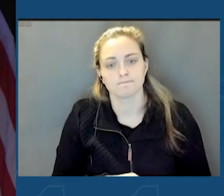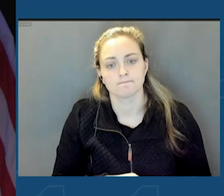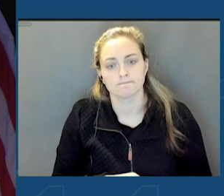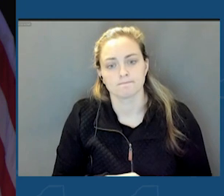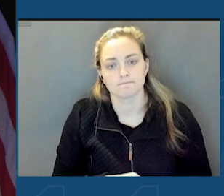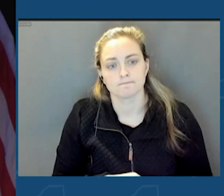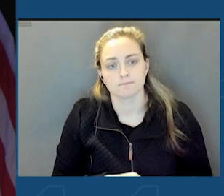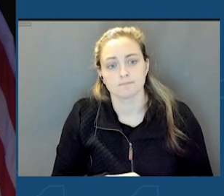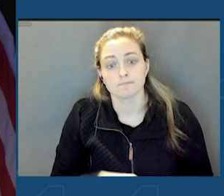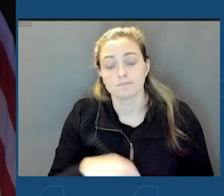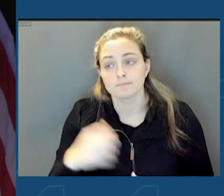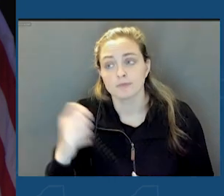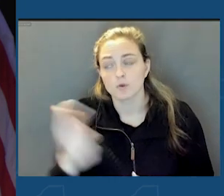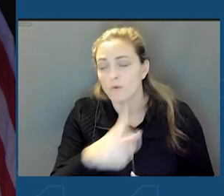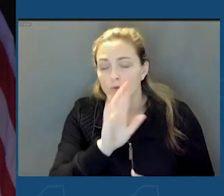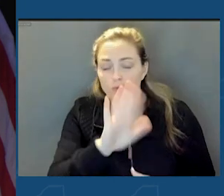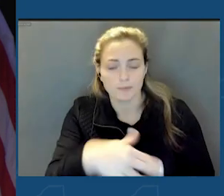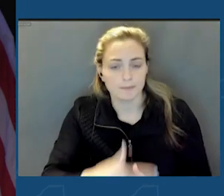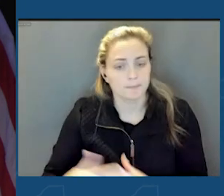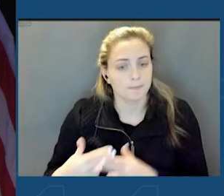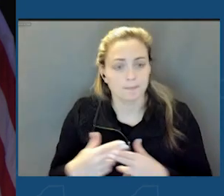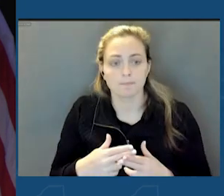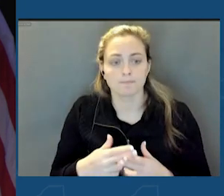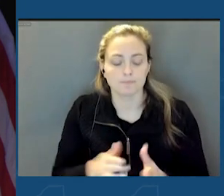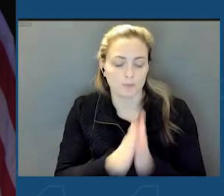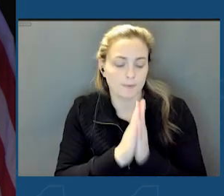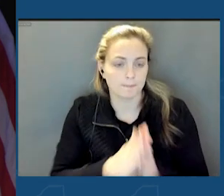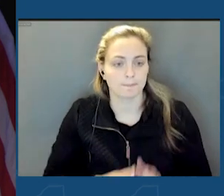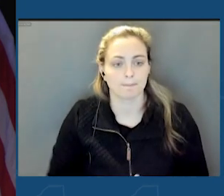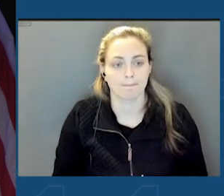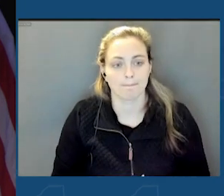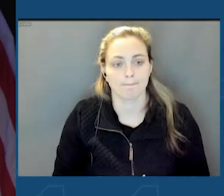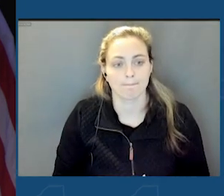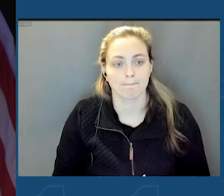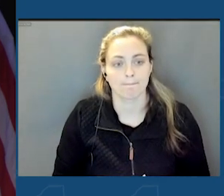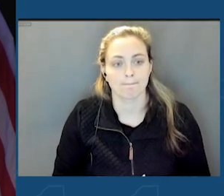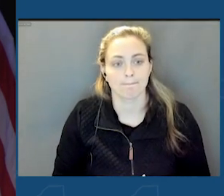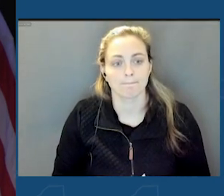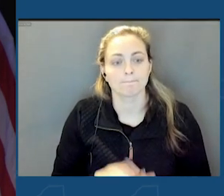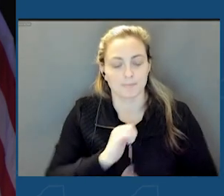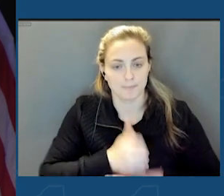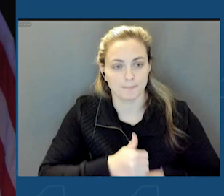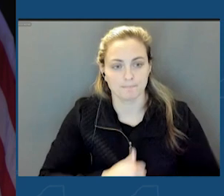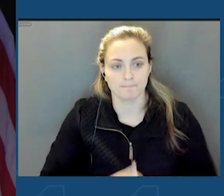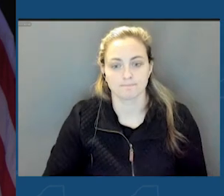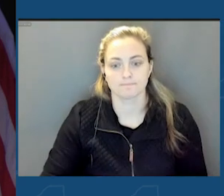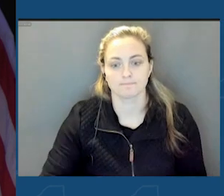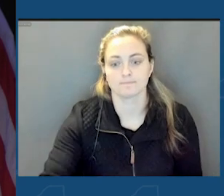In all your holy names, we pray. Amen.